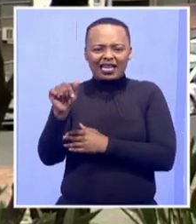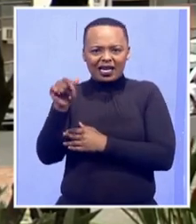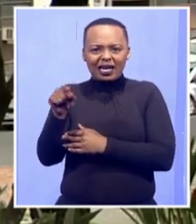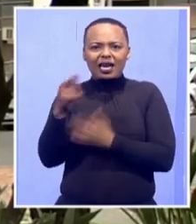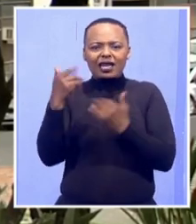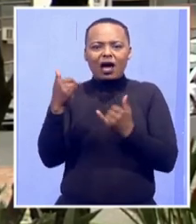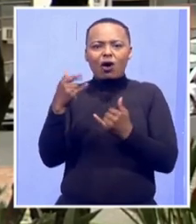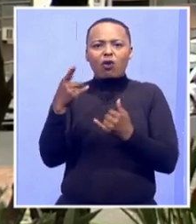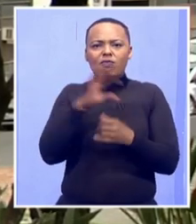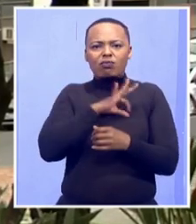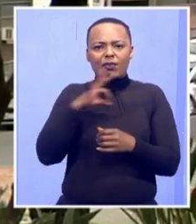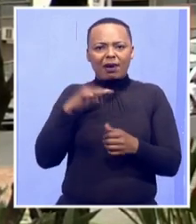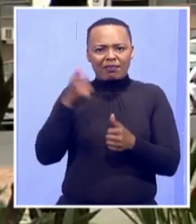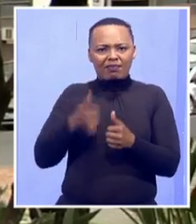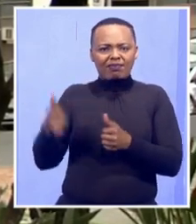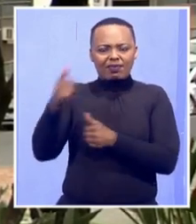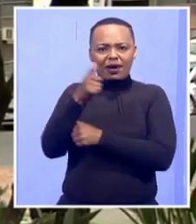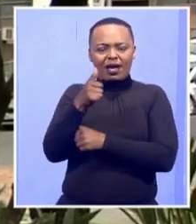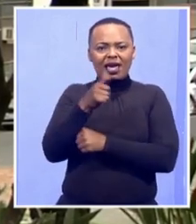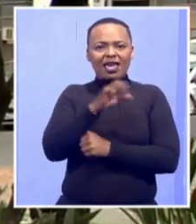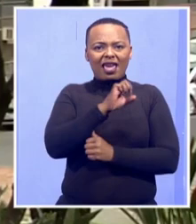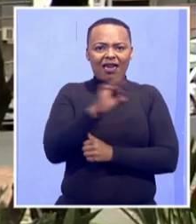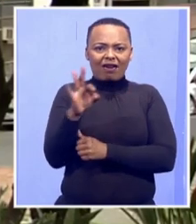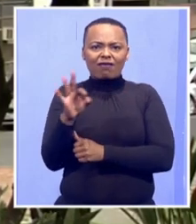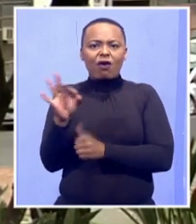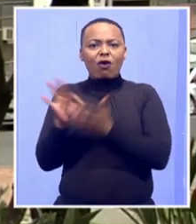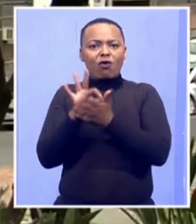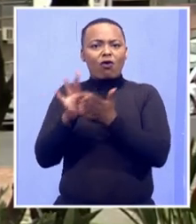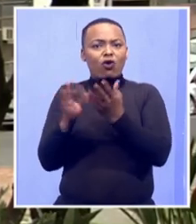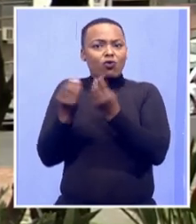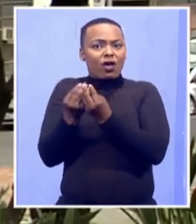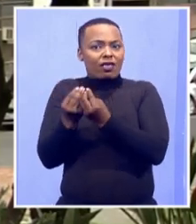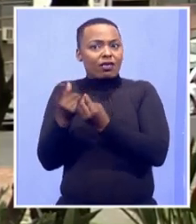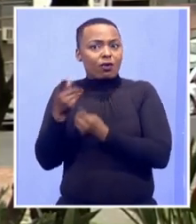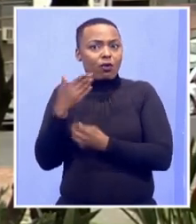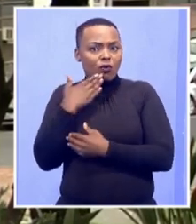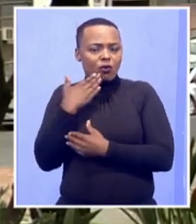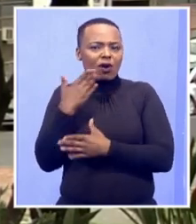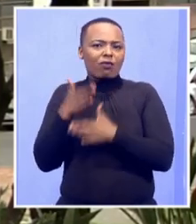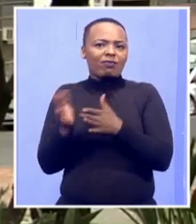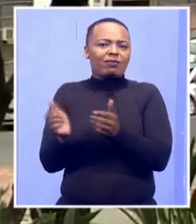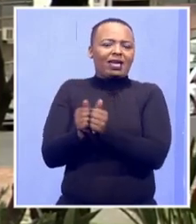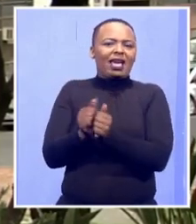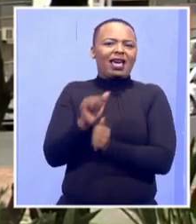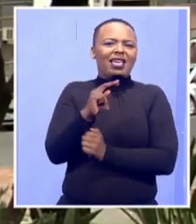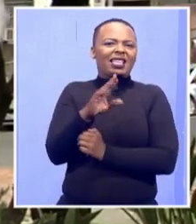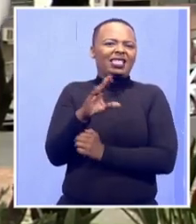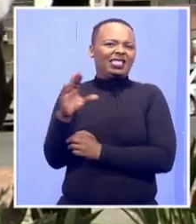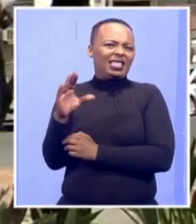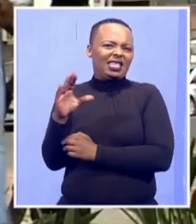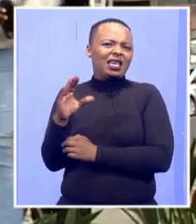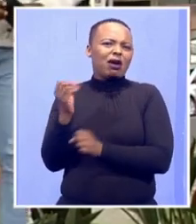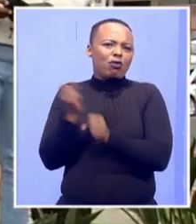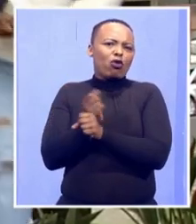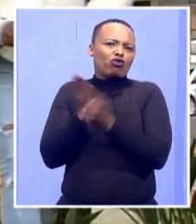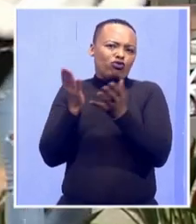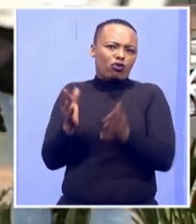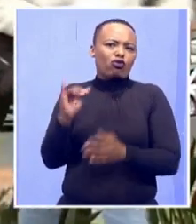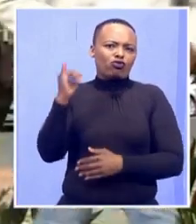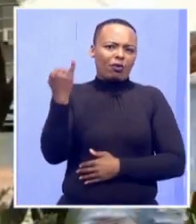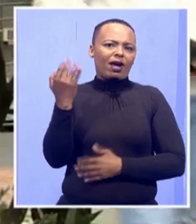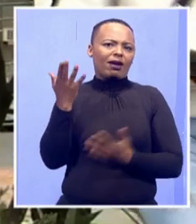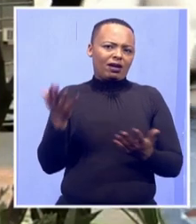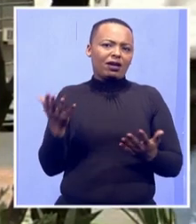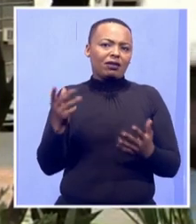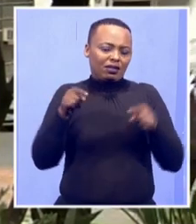period, which saw the Economic Freedom Fighters voting with the ANC. What you are seeing here is the start of negotiations